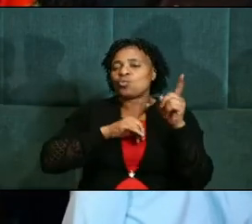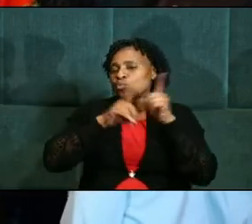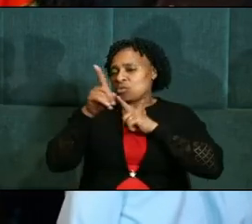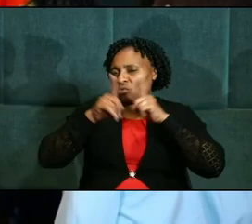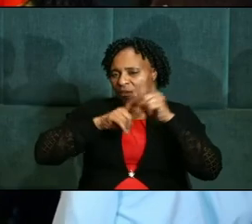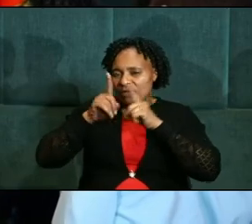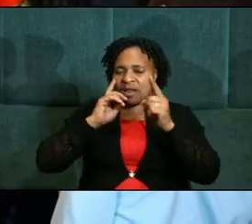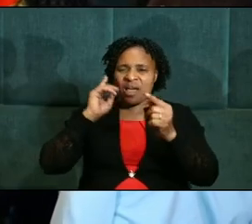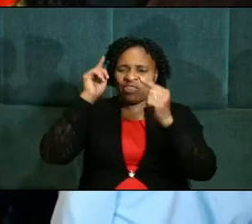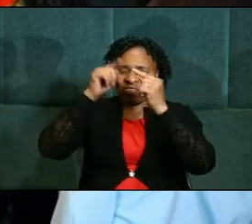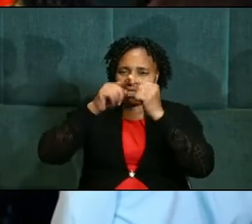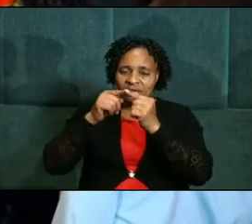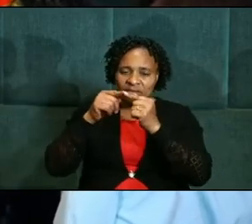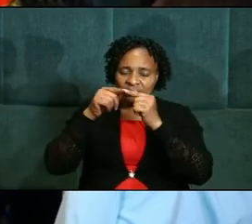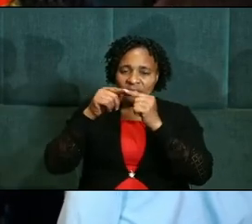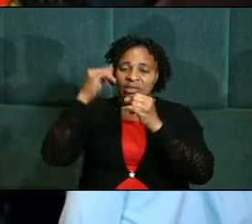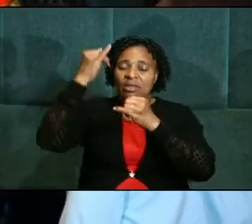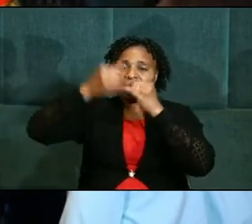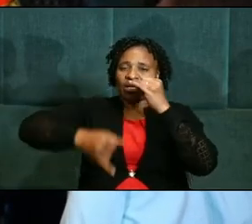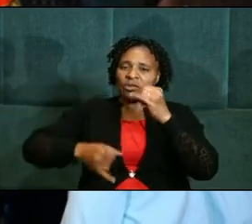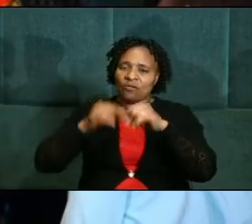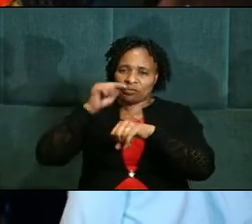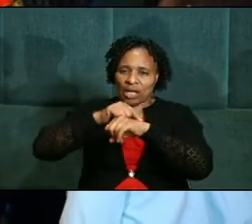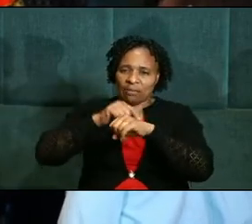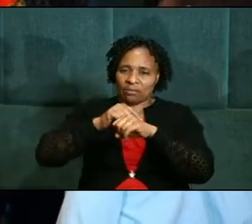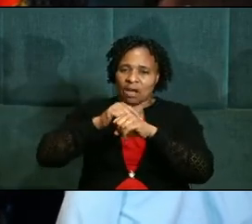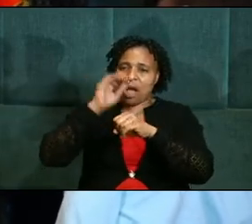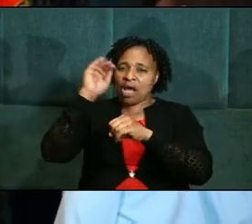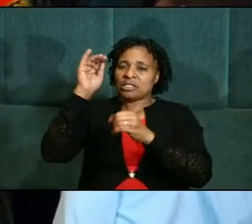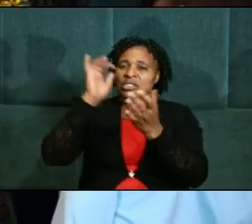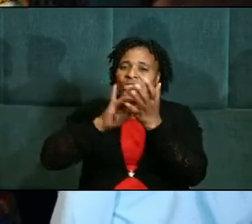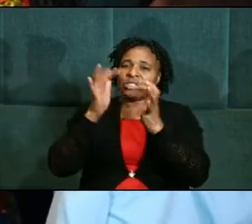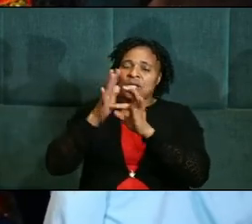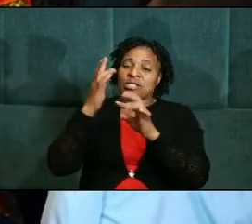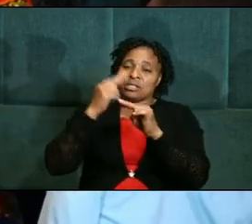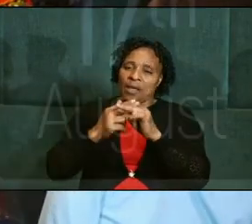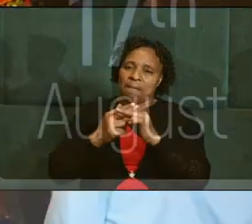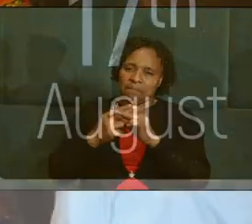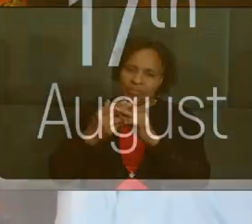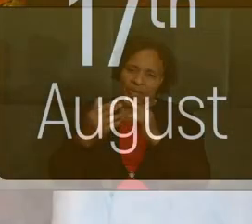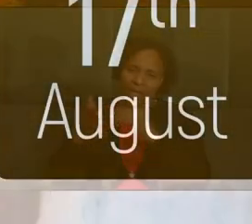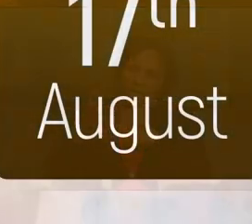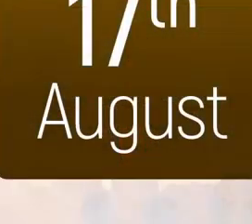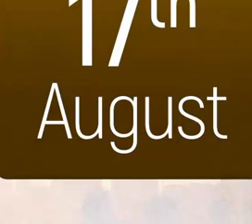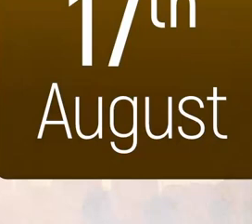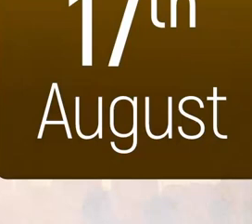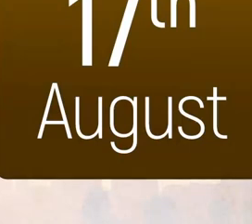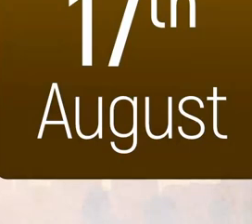until that day. For we ask in Jesus' name. Amen. Amen.